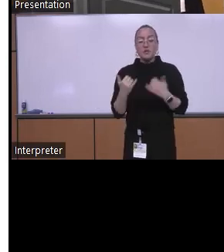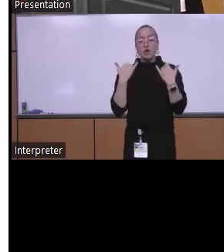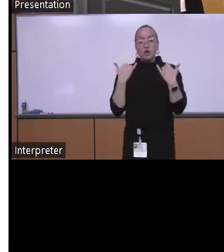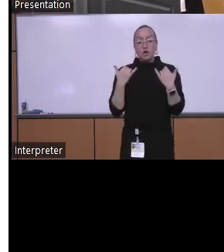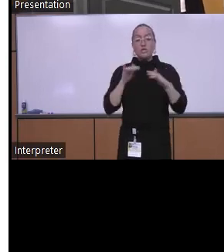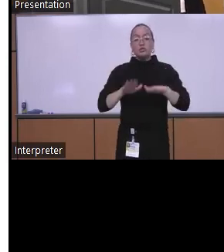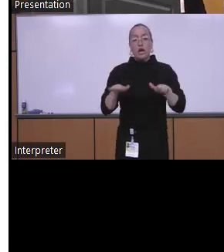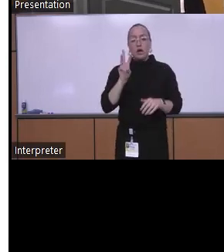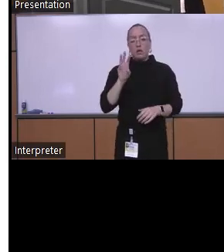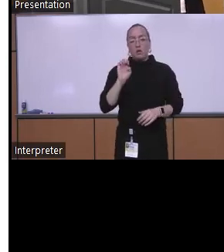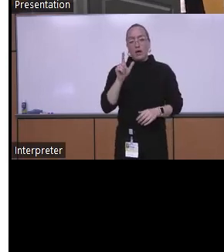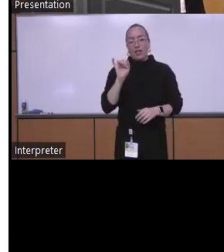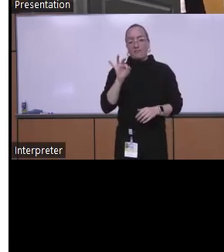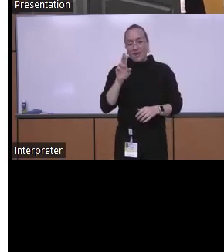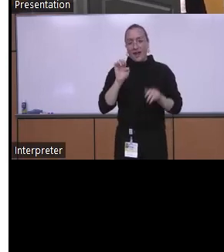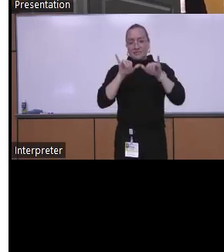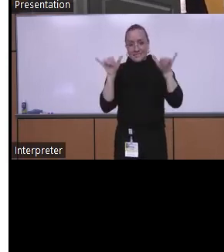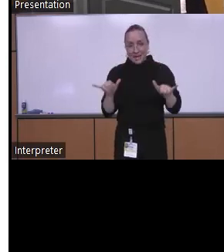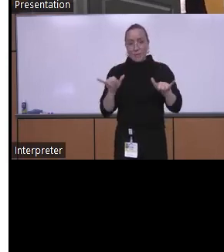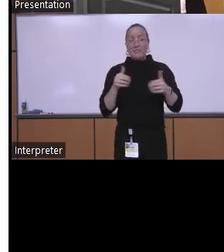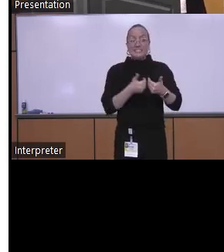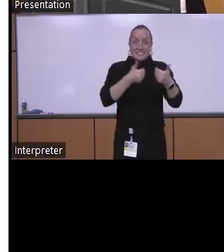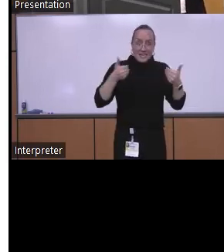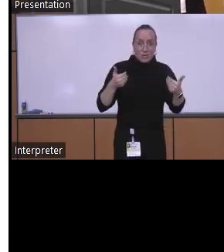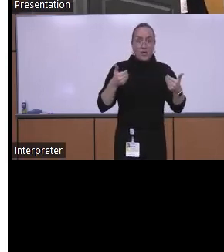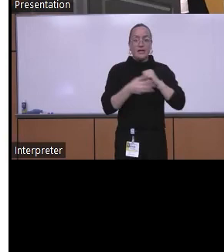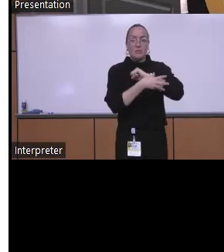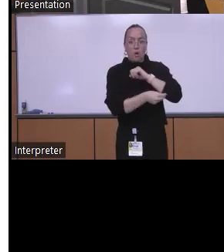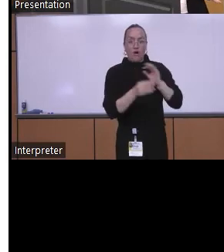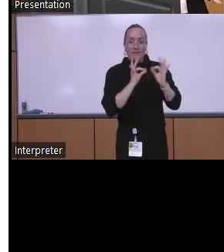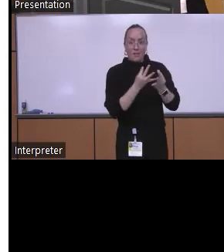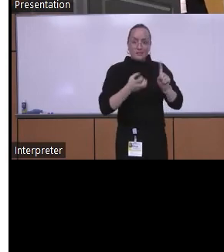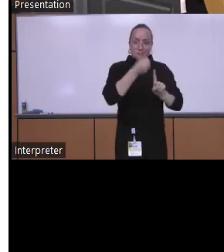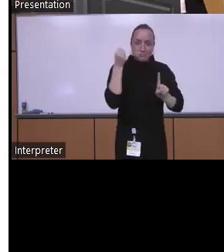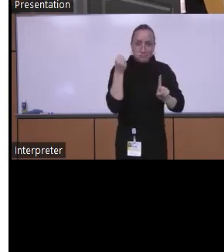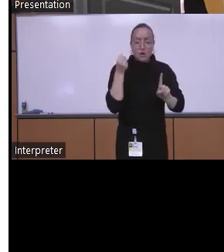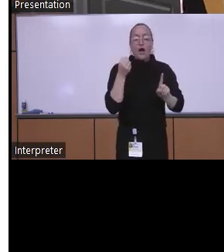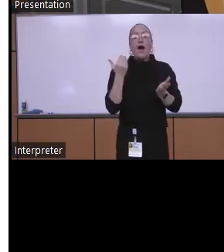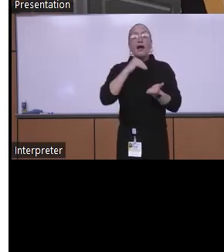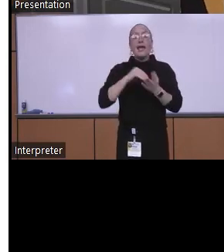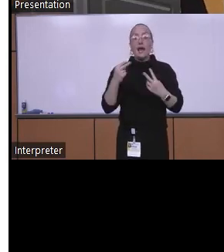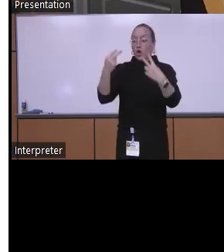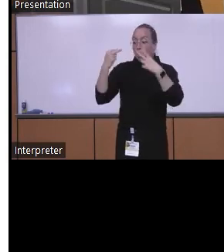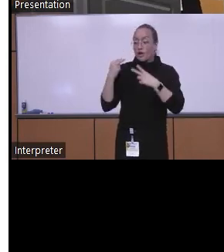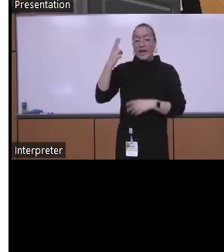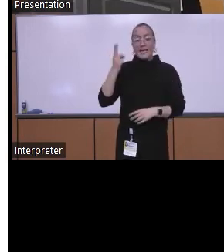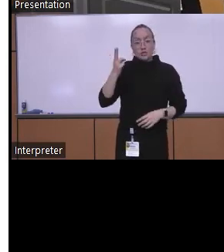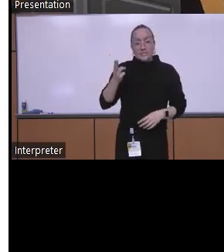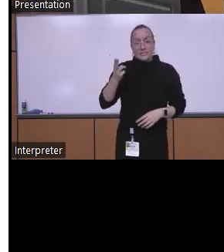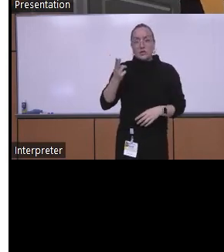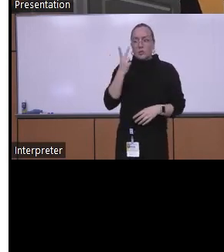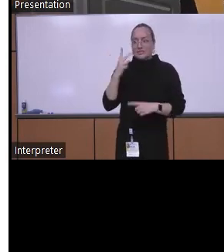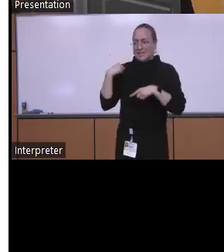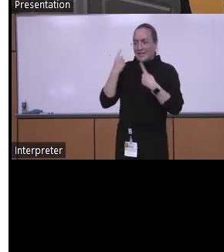disproportionately targets and separates poor families, is not inevitable. Looking back at history to learn how child welfare came to be the way it came to